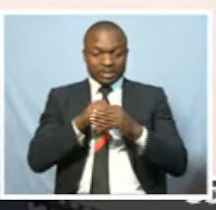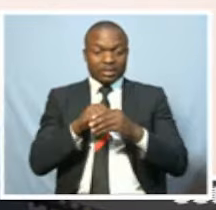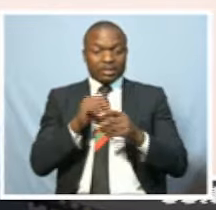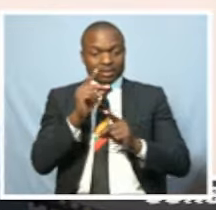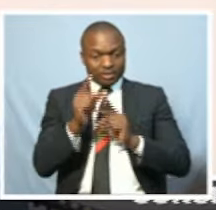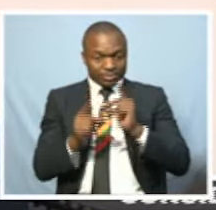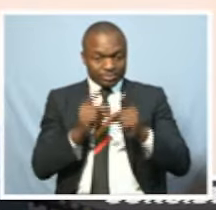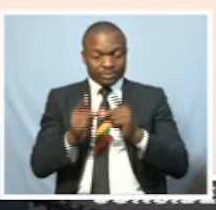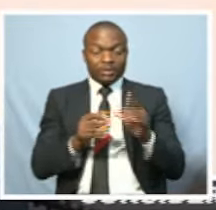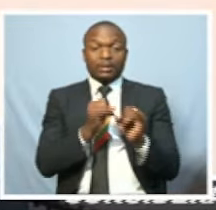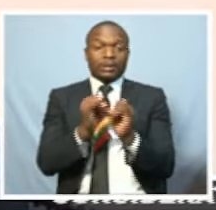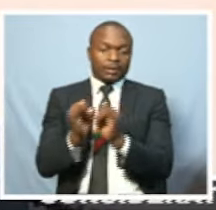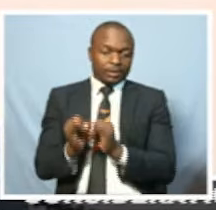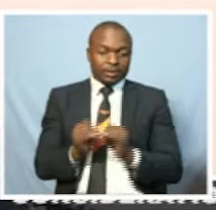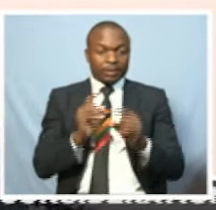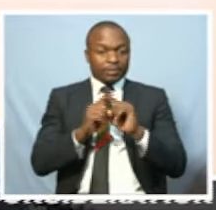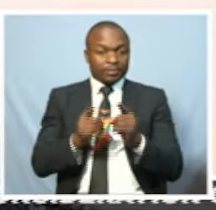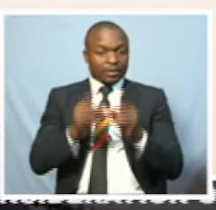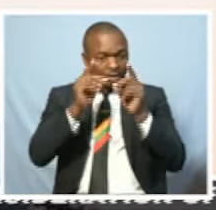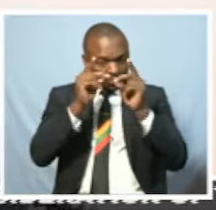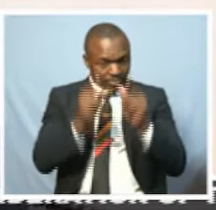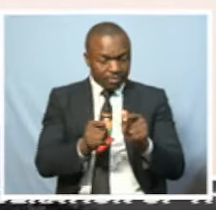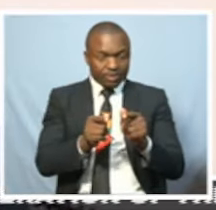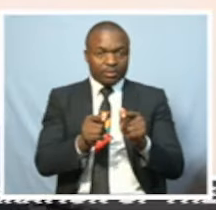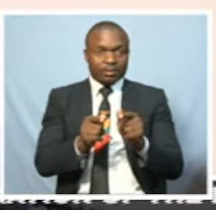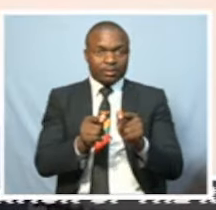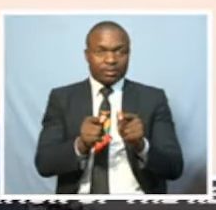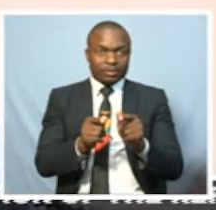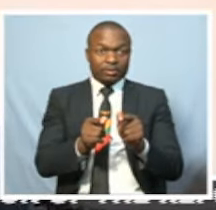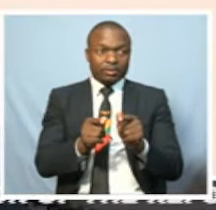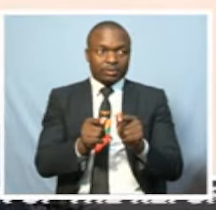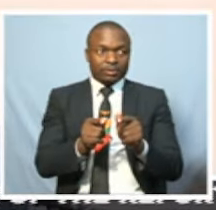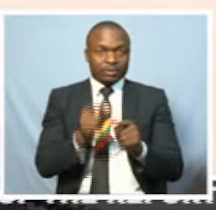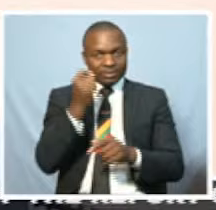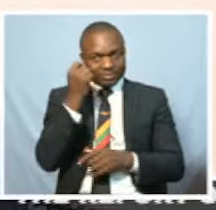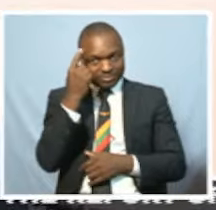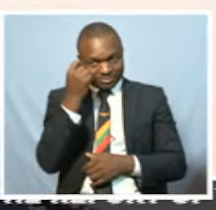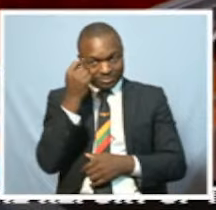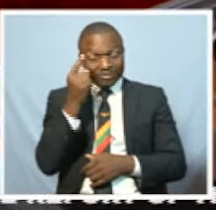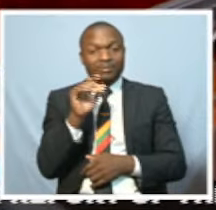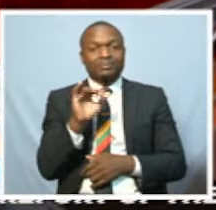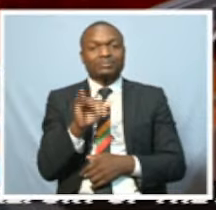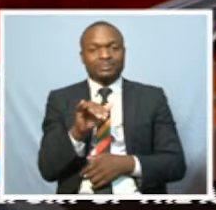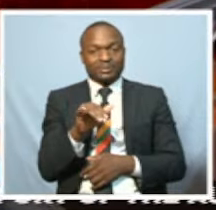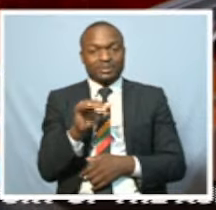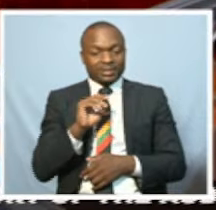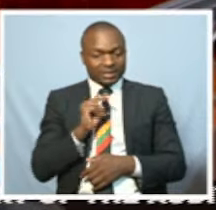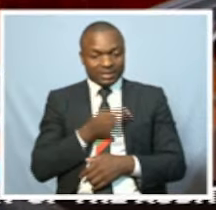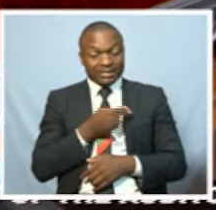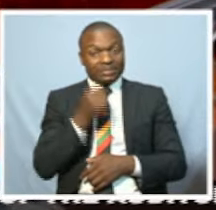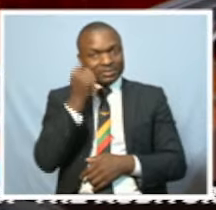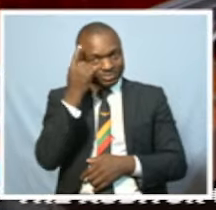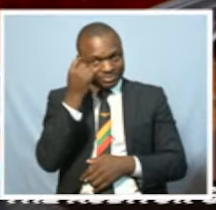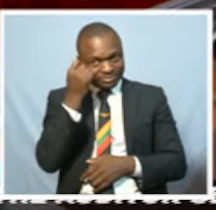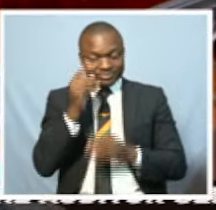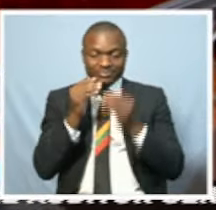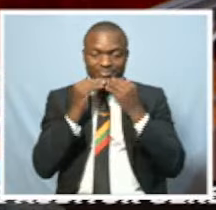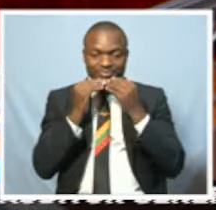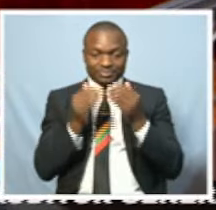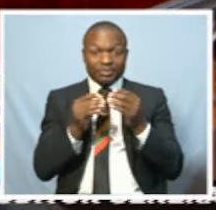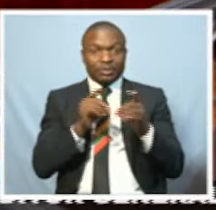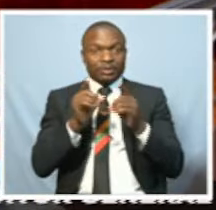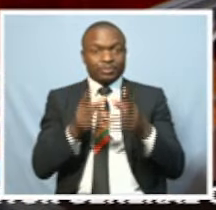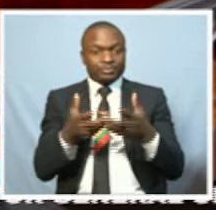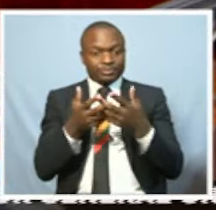of implementation. But we reached the end of the implementation. We got that. Yes, exactly. We got that point. Exactly. Yes,